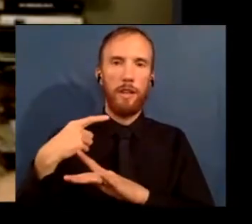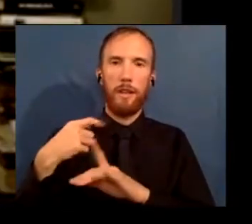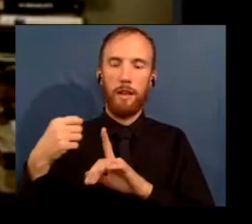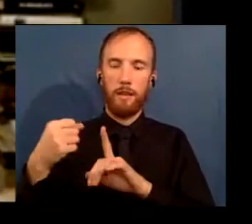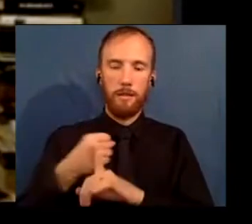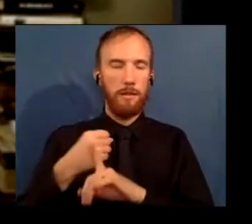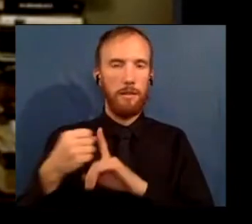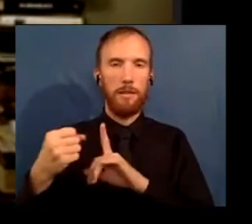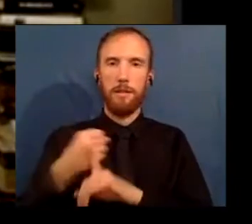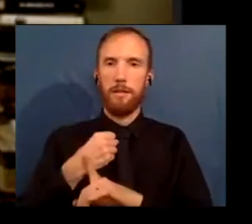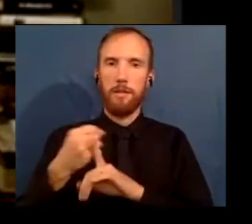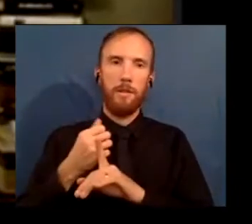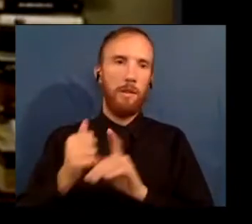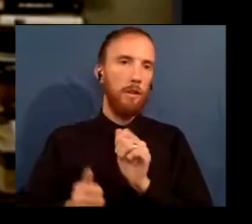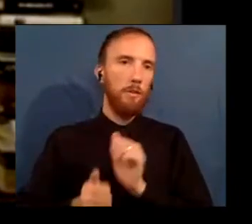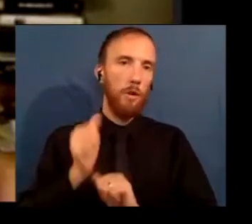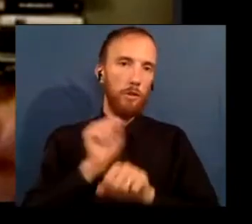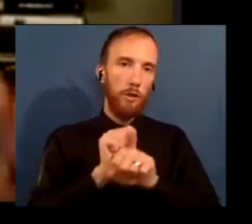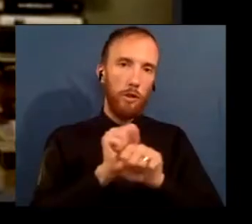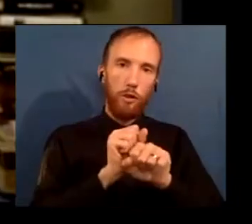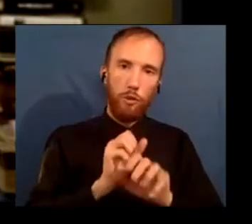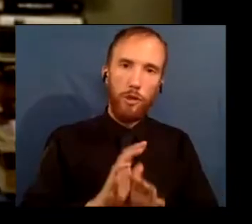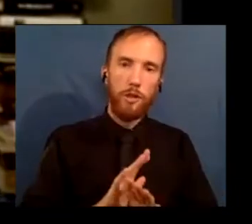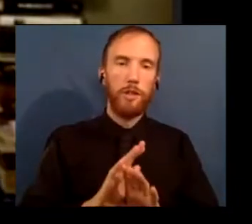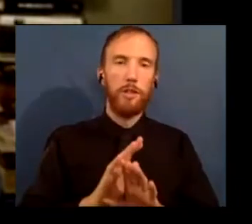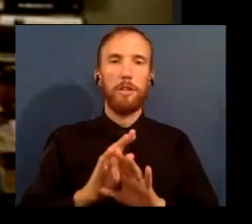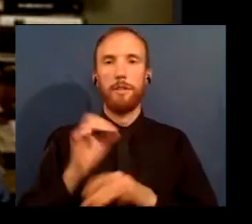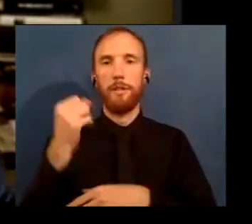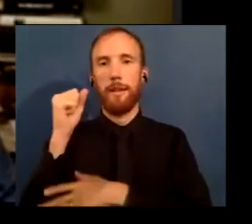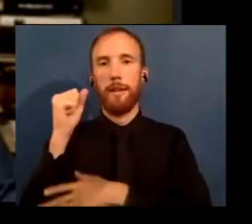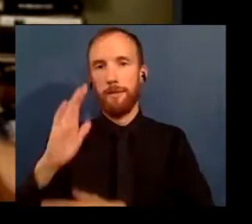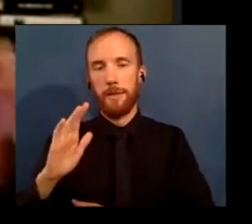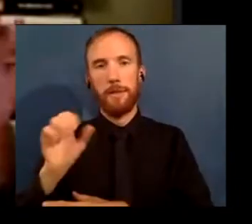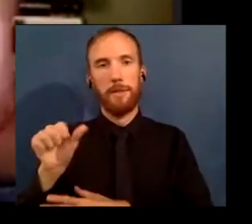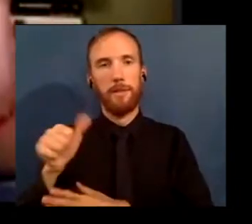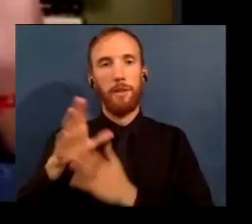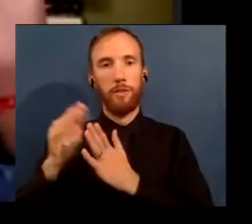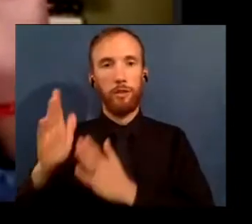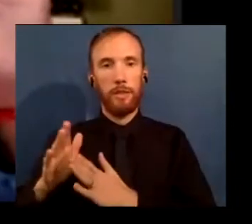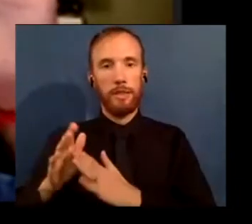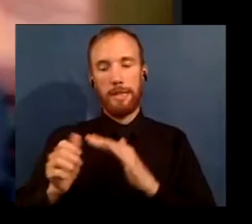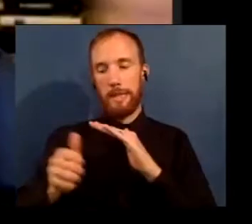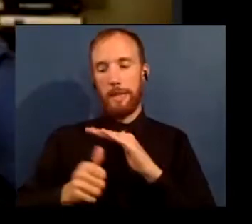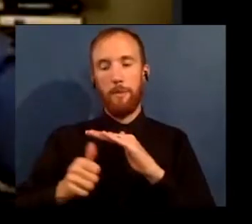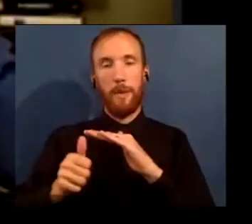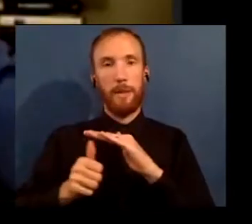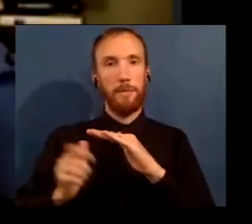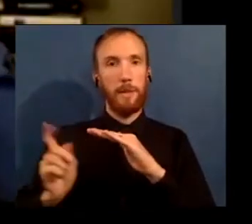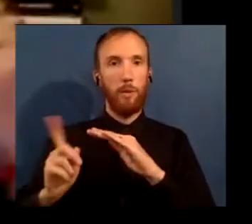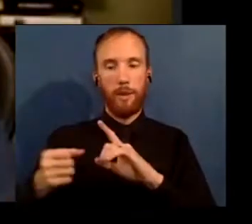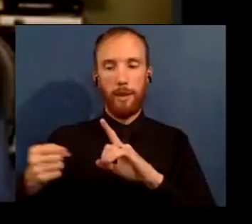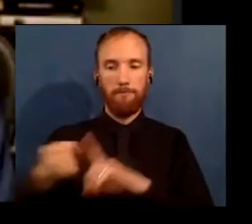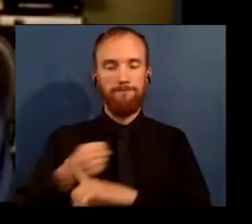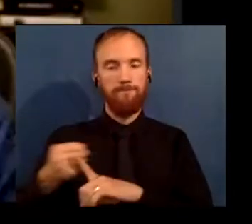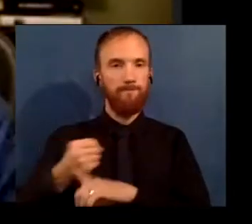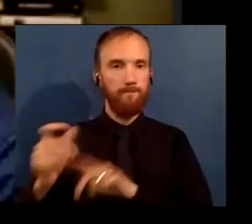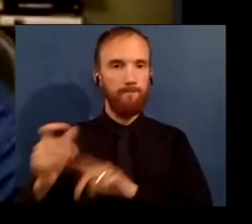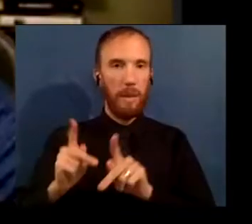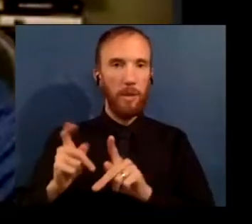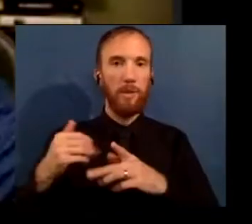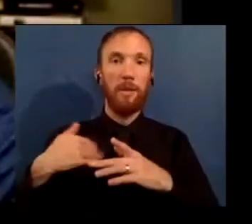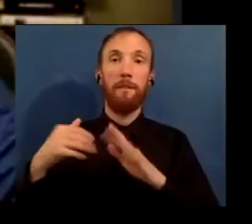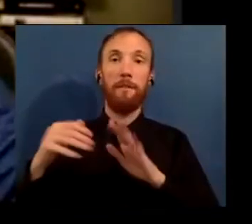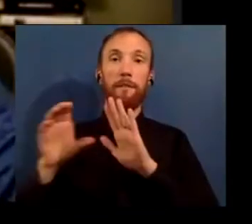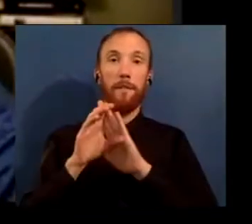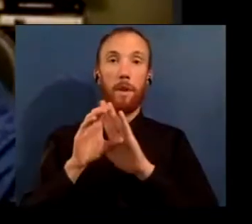activists and the students and so on. And in the basement where they torture people, there are photographs taken by